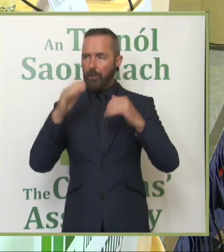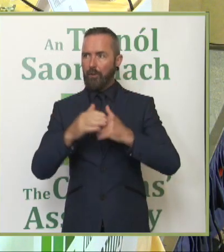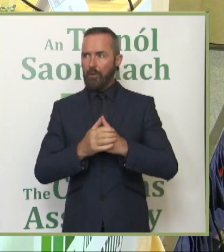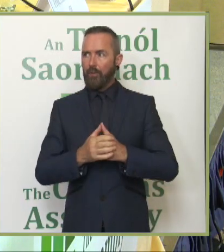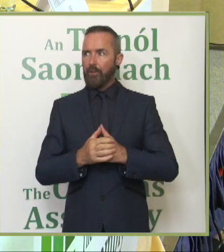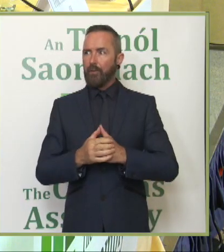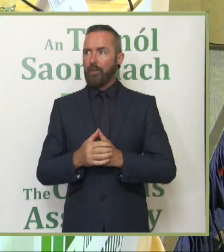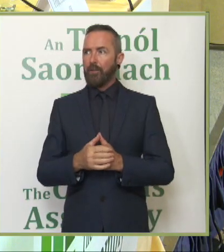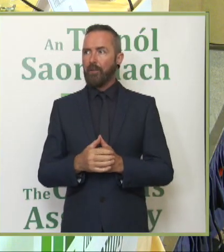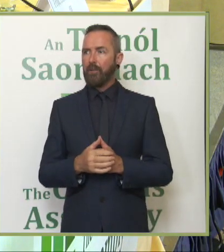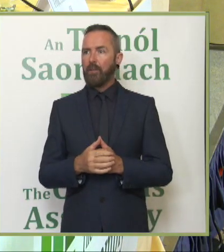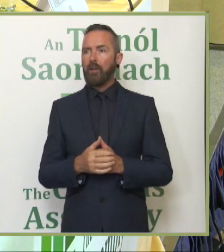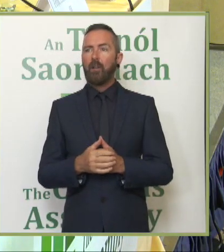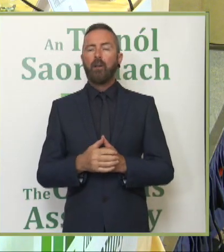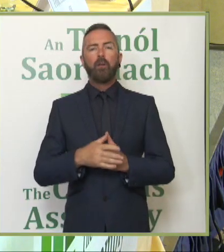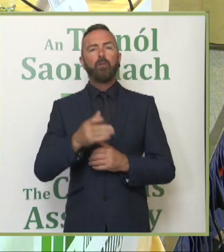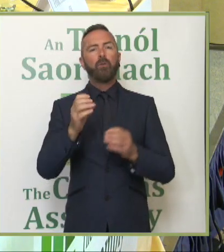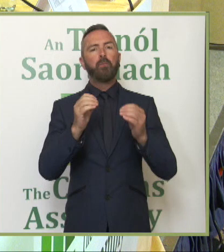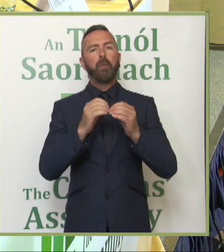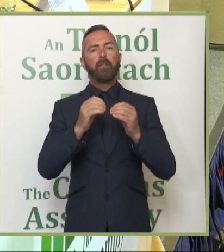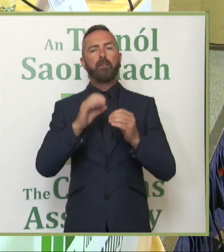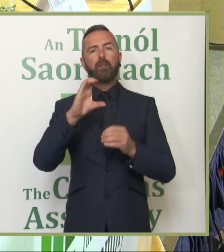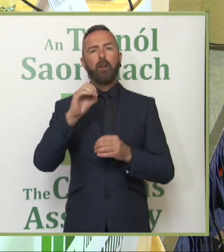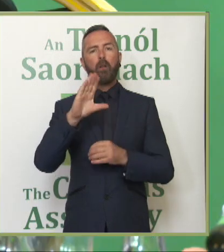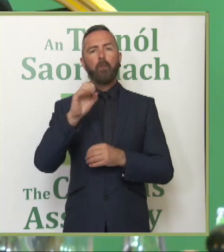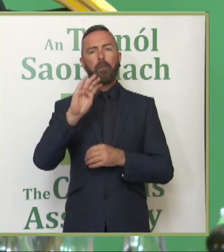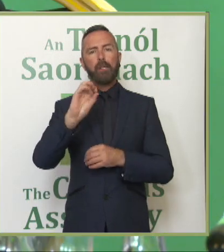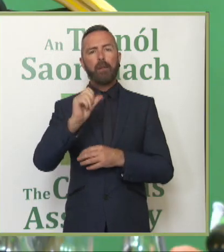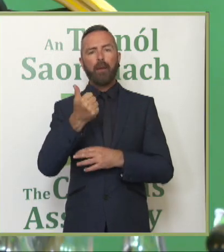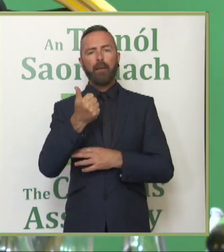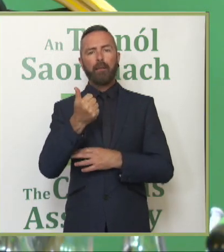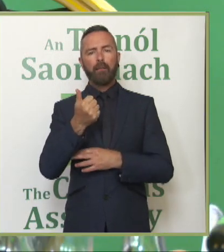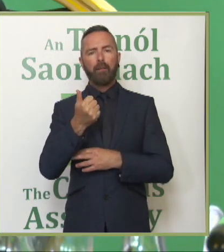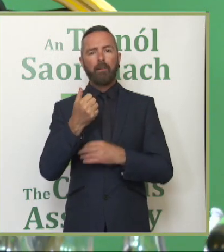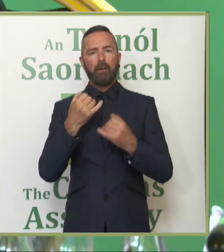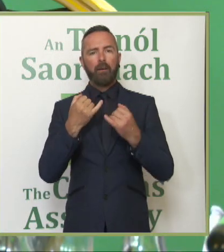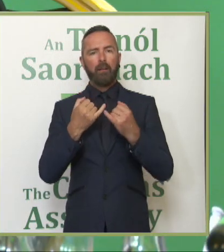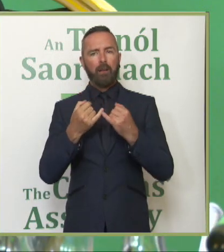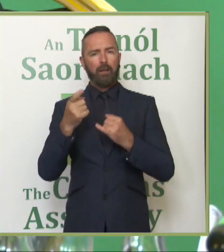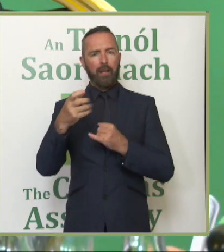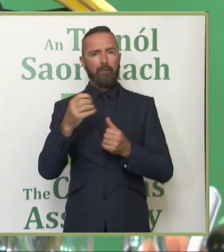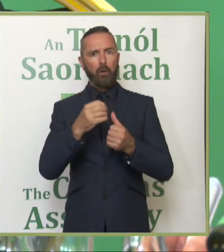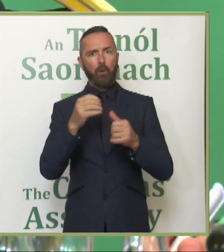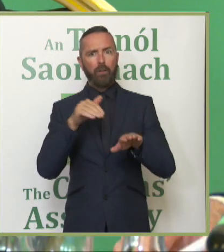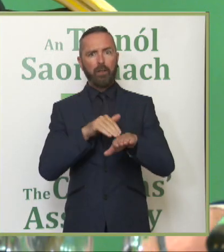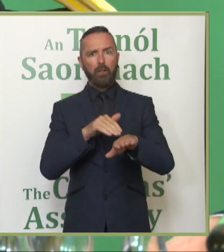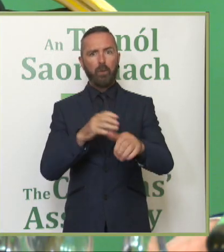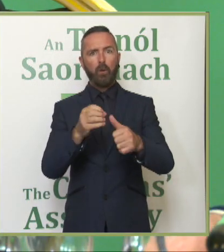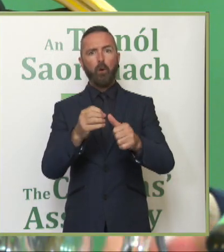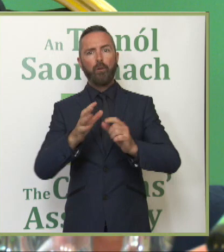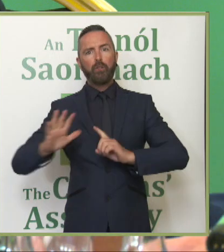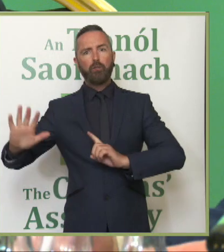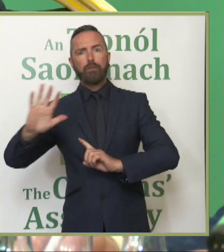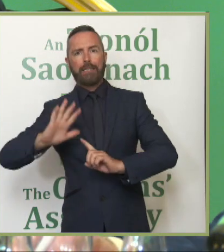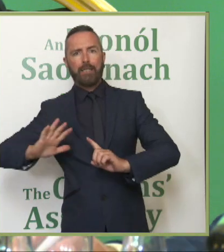And Justin's reference to Colombia, I think, was important just in terms of, as he described it, unintended consequences for other jurisdictions. We will